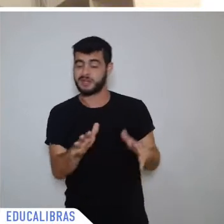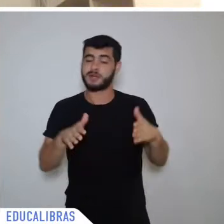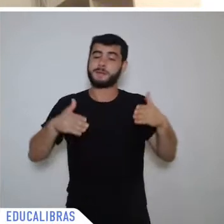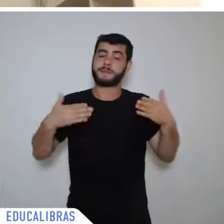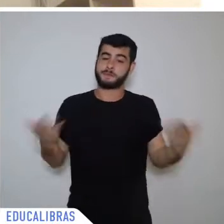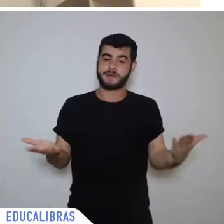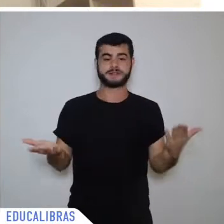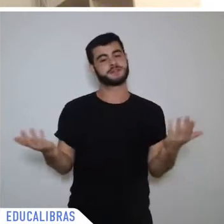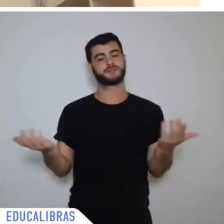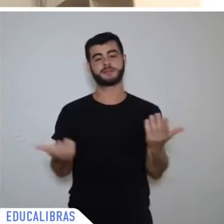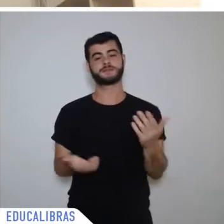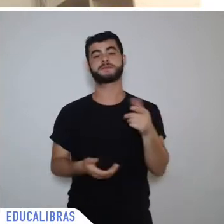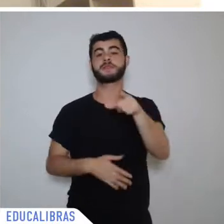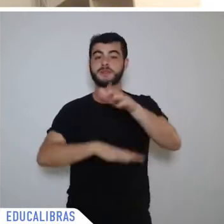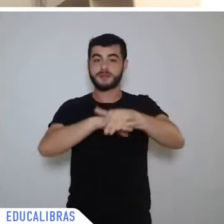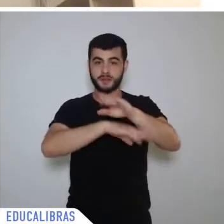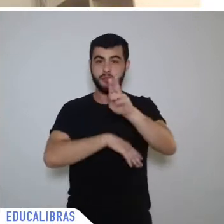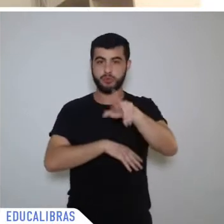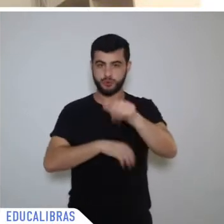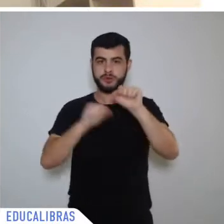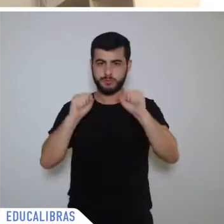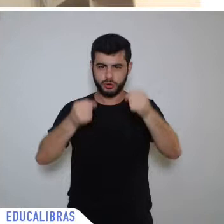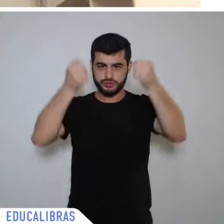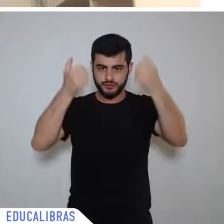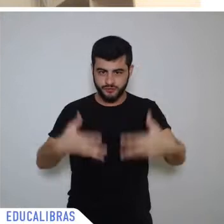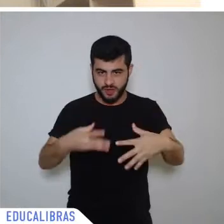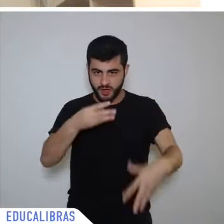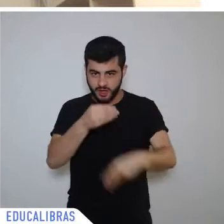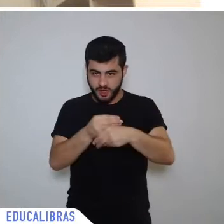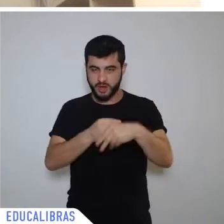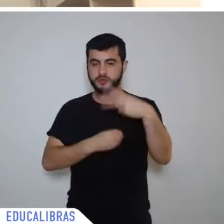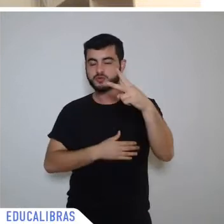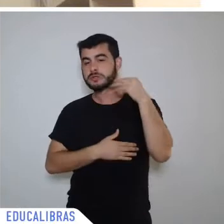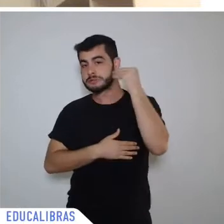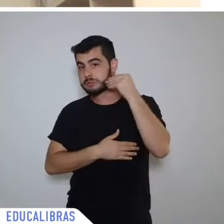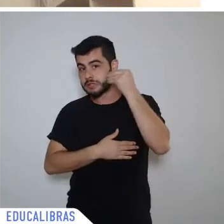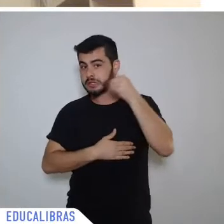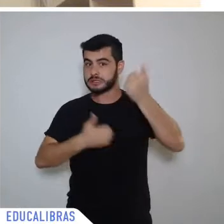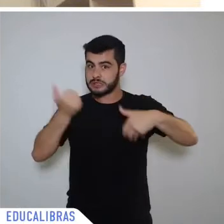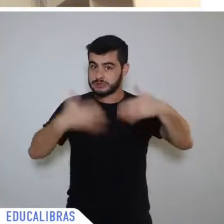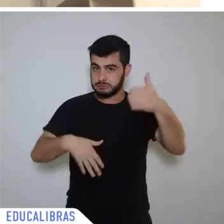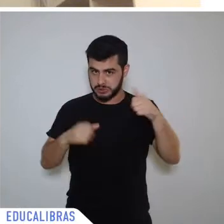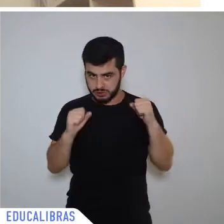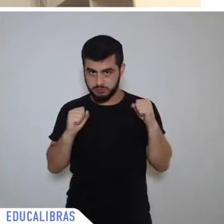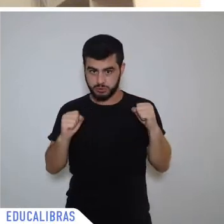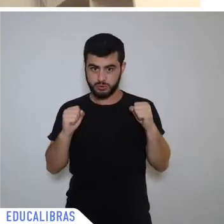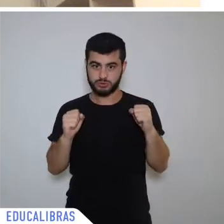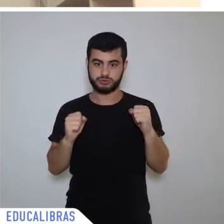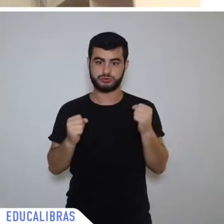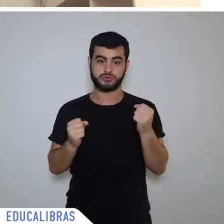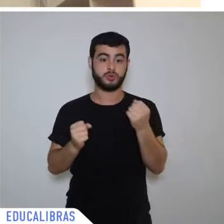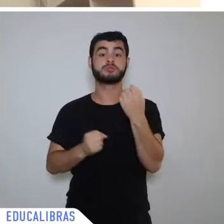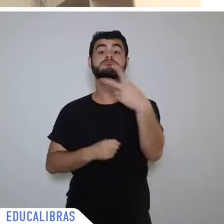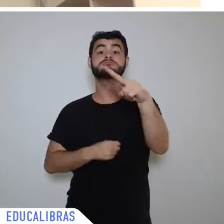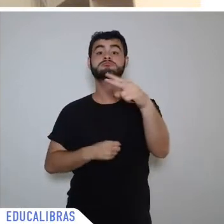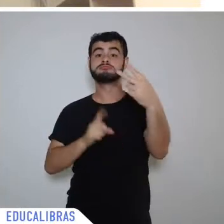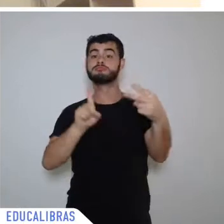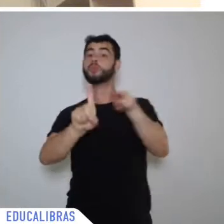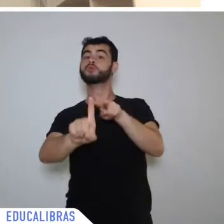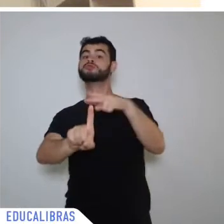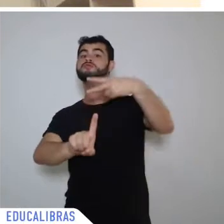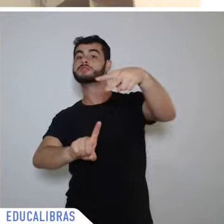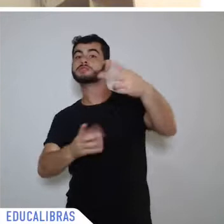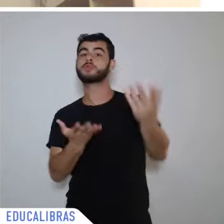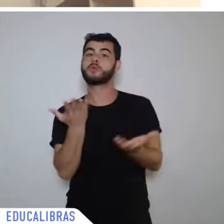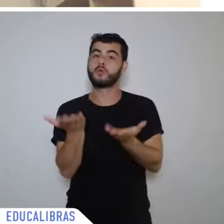answers from her still surprise me, but Bruna, if you can talk a little bit about that, contribute you with your experience,